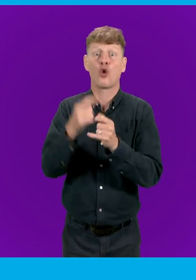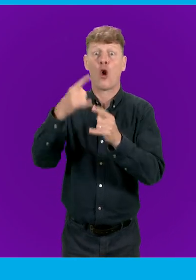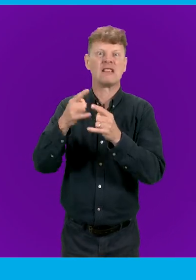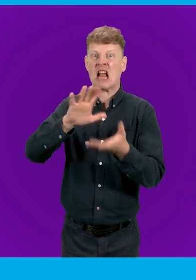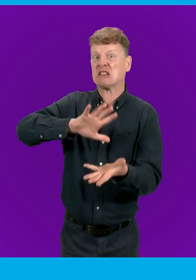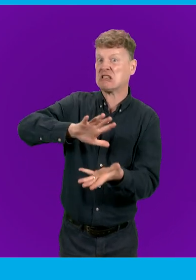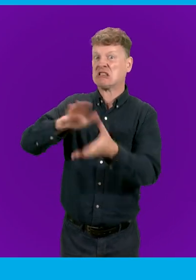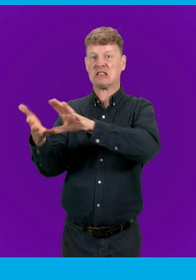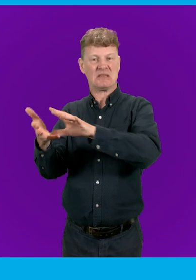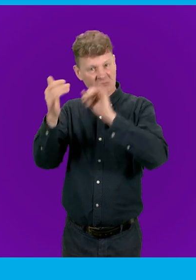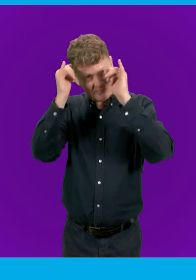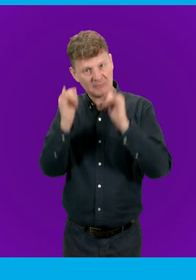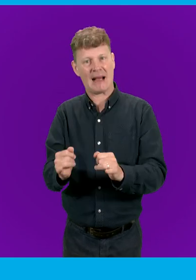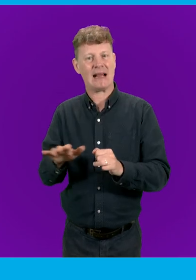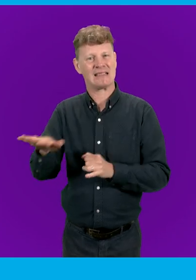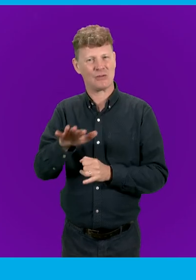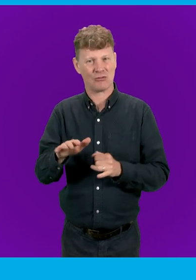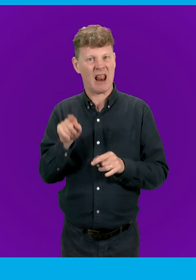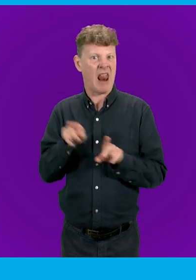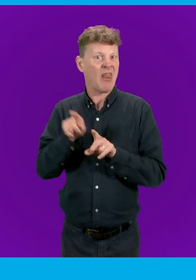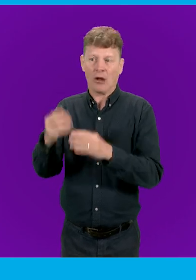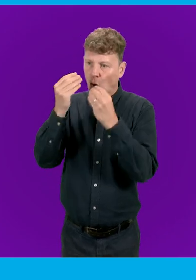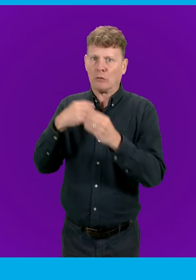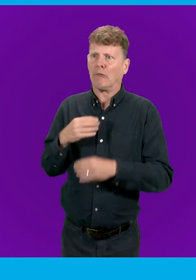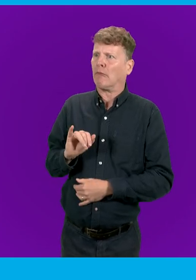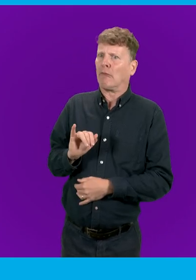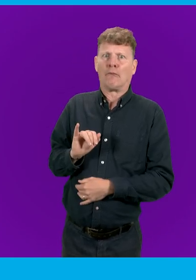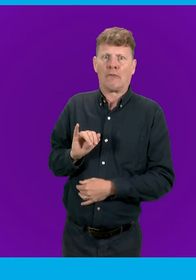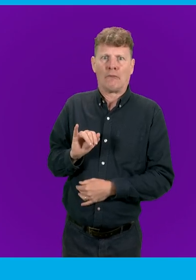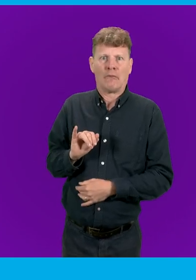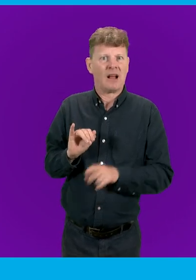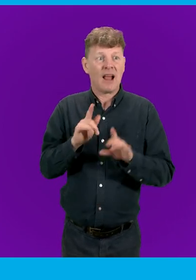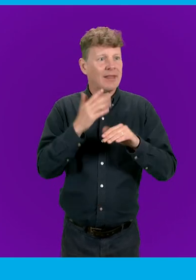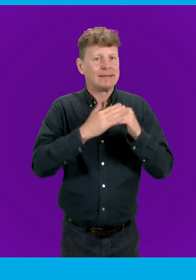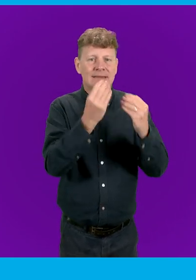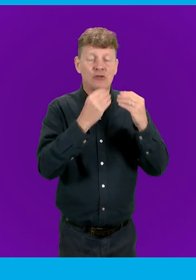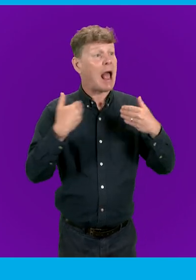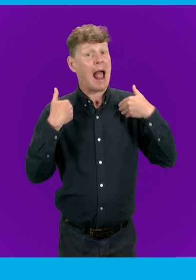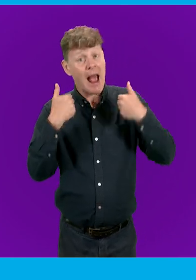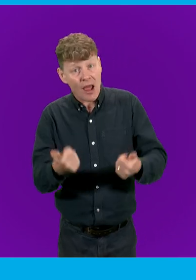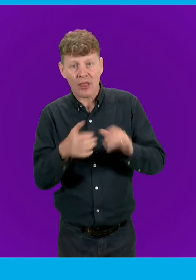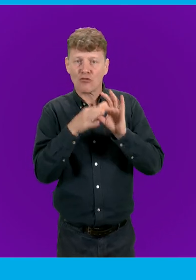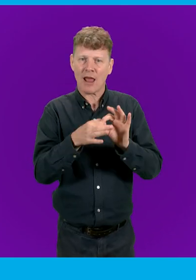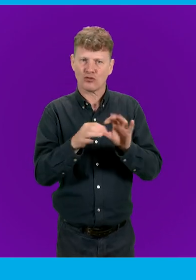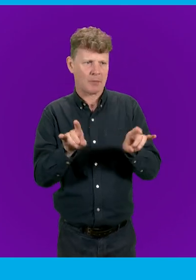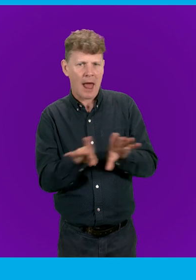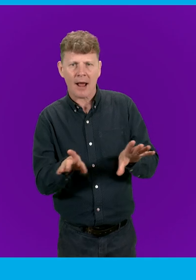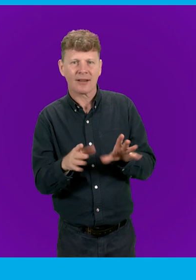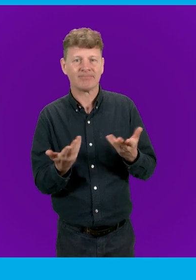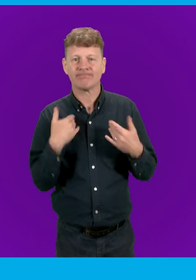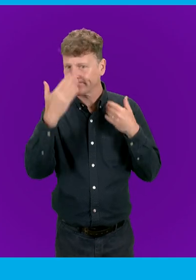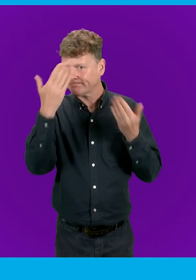as it physically could have been. We were only taught it like that. We weren't taught, this is what healthy relationships look like. It was